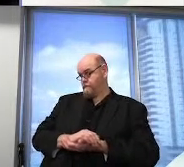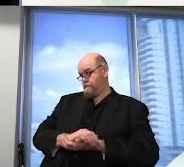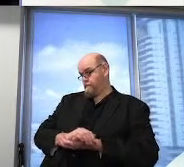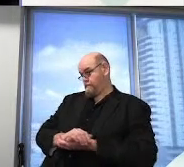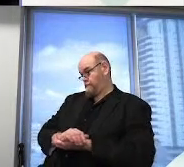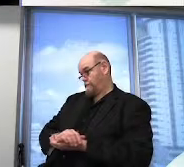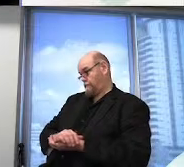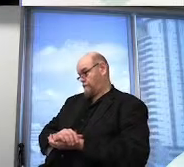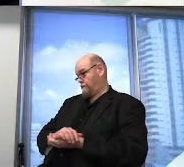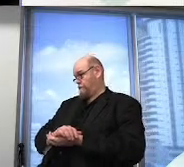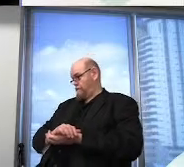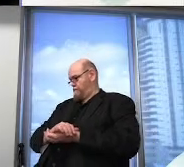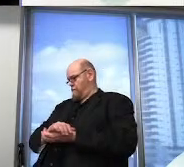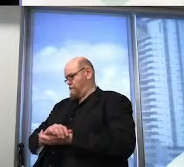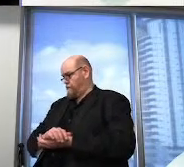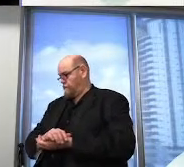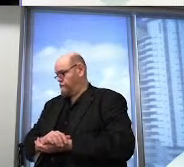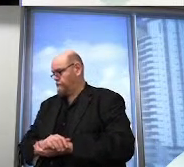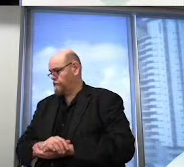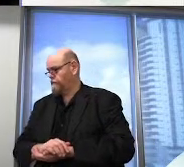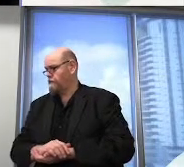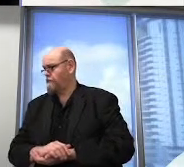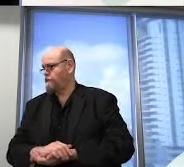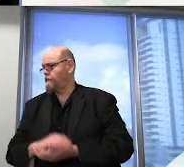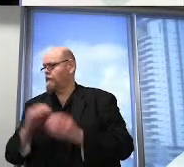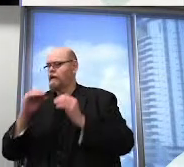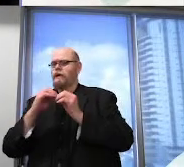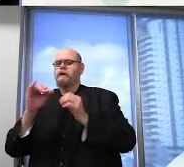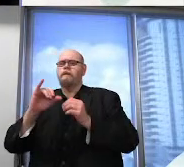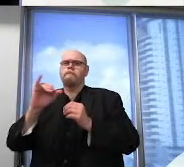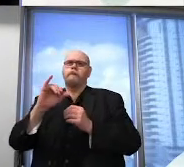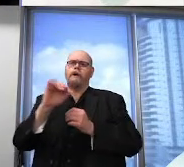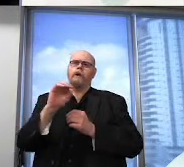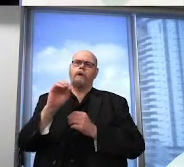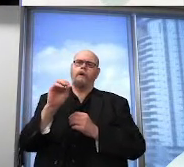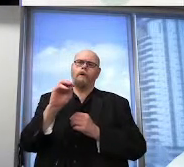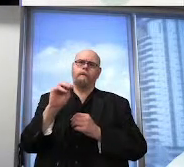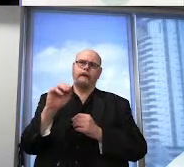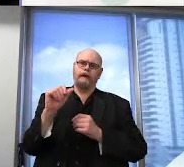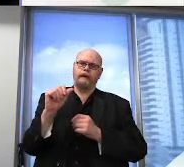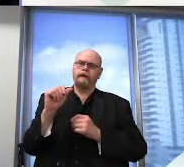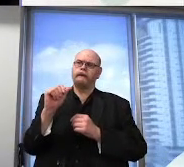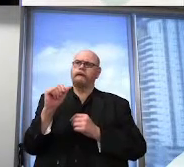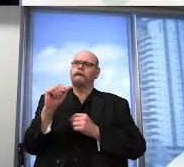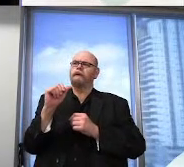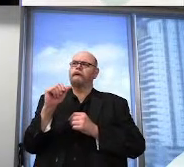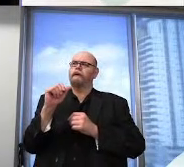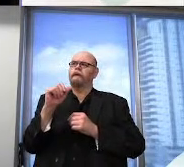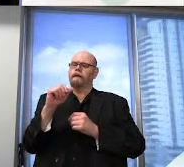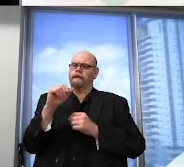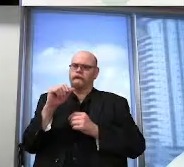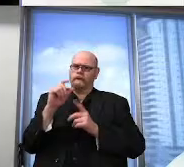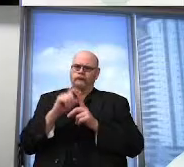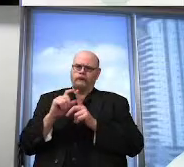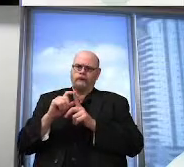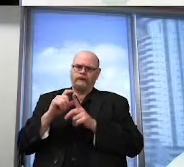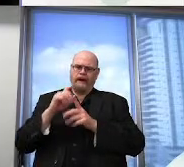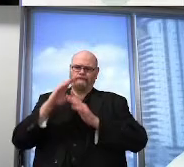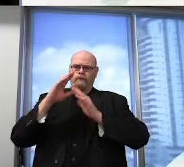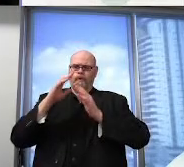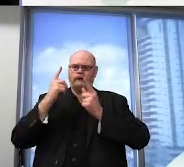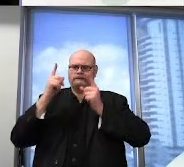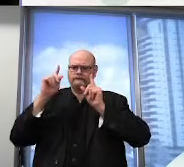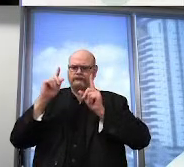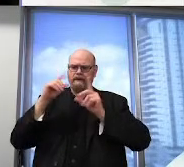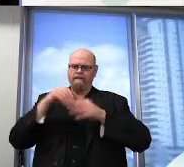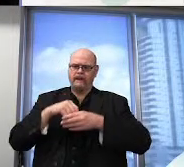It's likely it's defined more in the OMA for us, and then it's where we get to the point where we can now achieve the expectations that